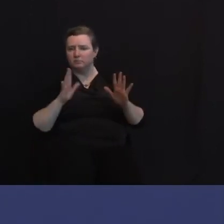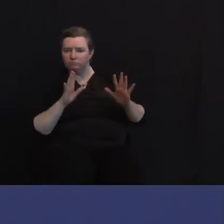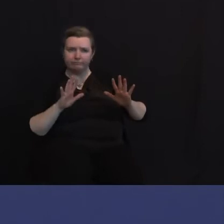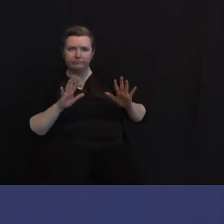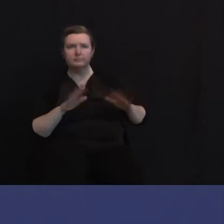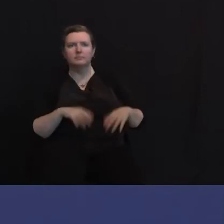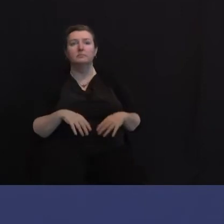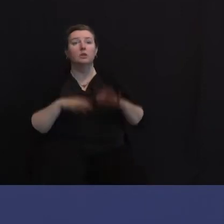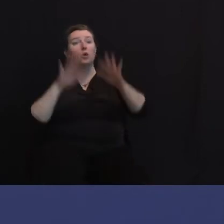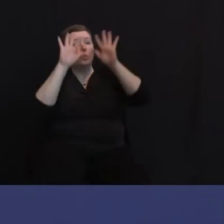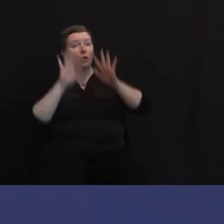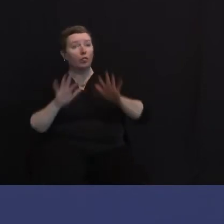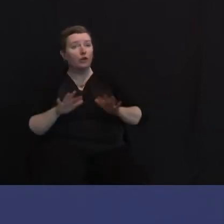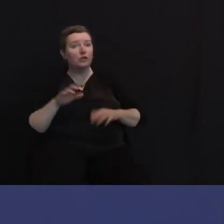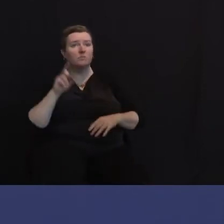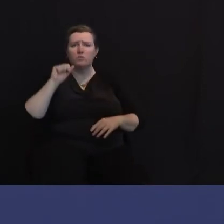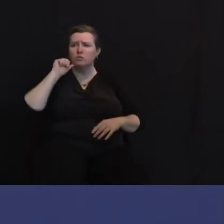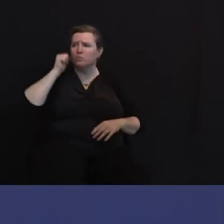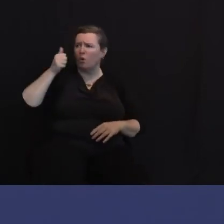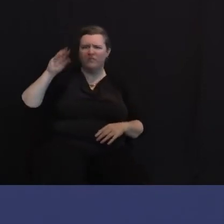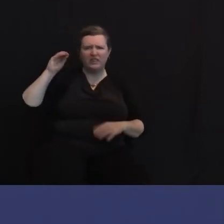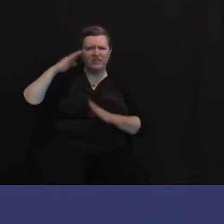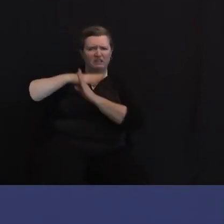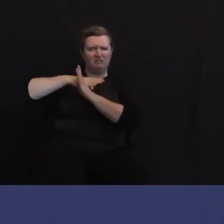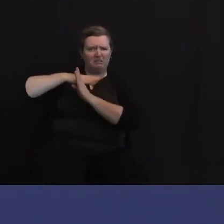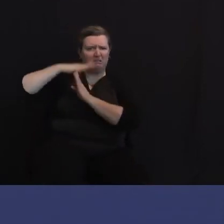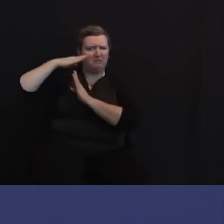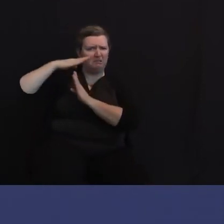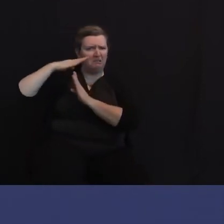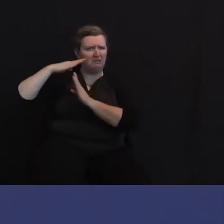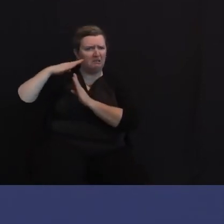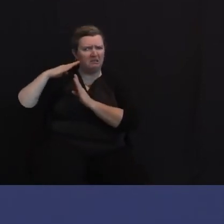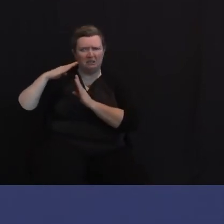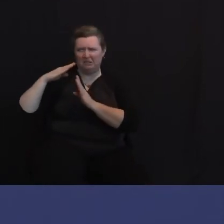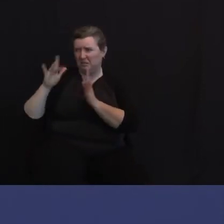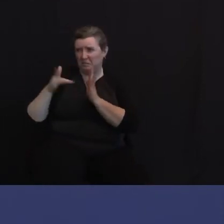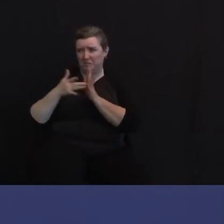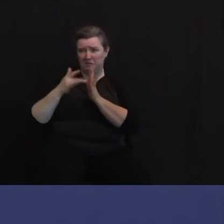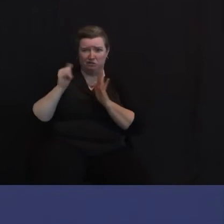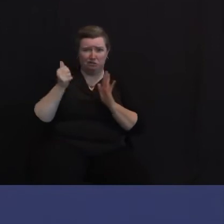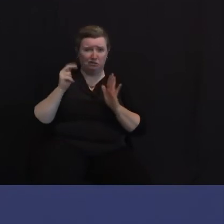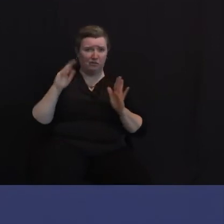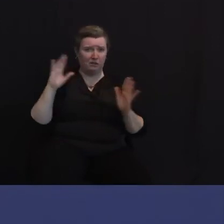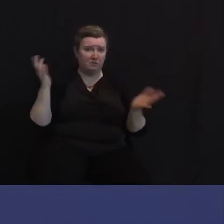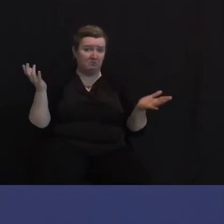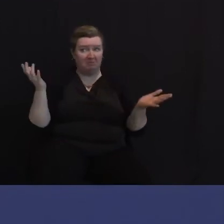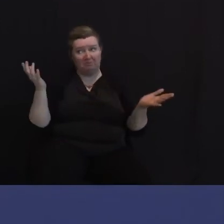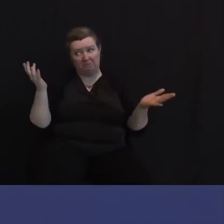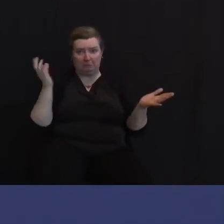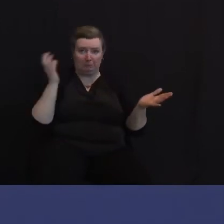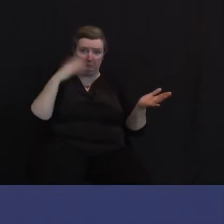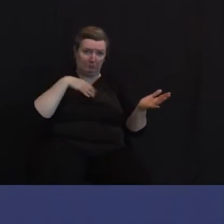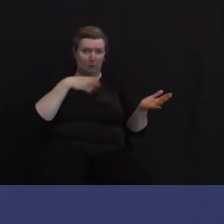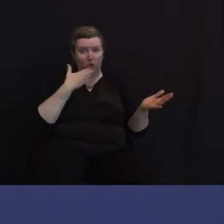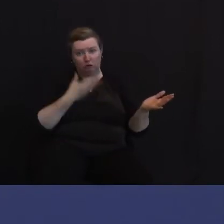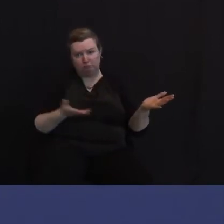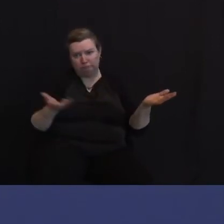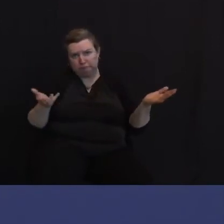50 degrees tomorrow for the middle of January. We'll certainly take that. It'll be a good day for our Trooper of the Year